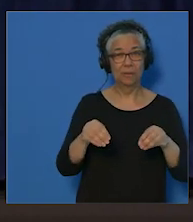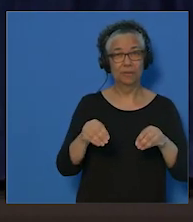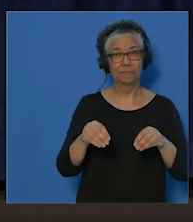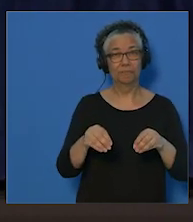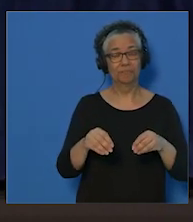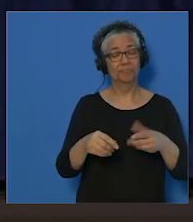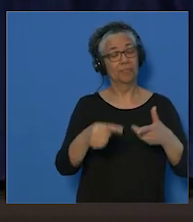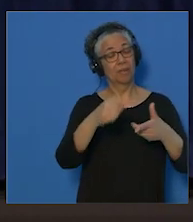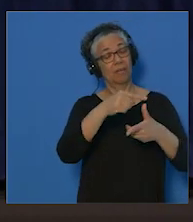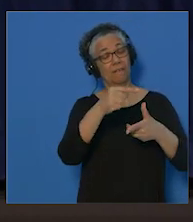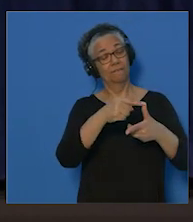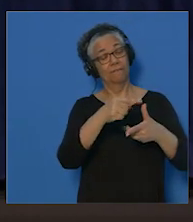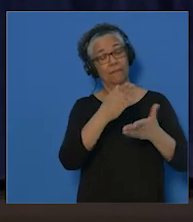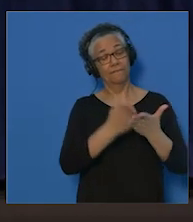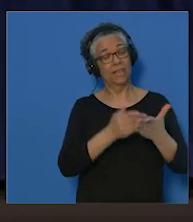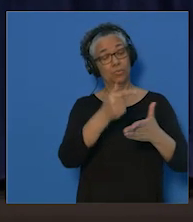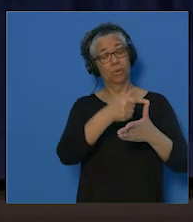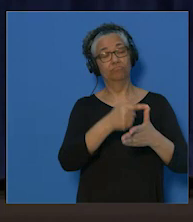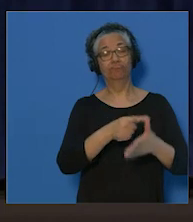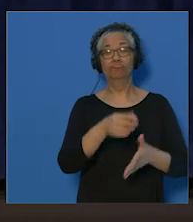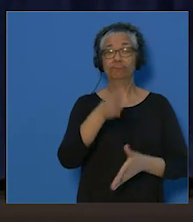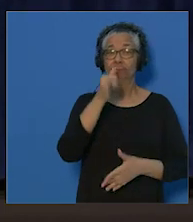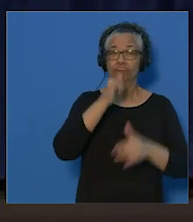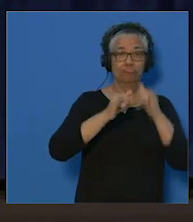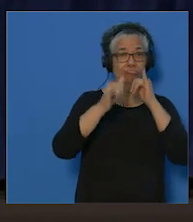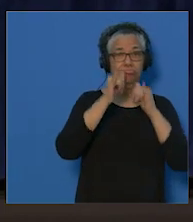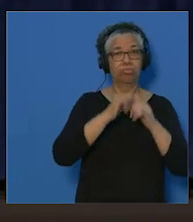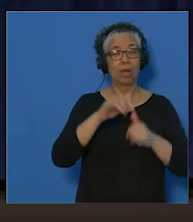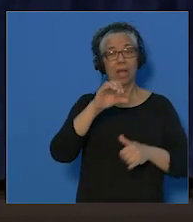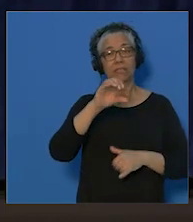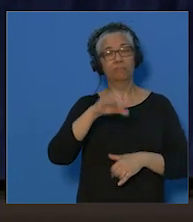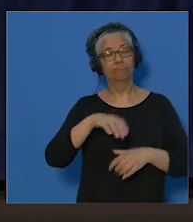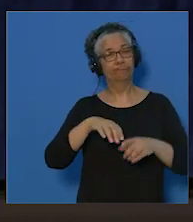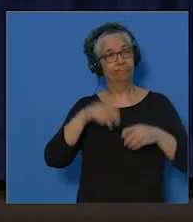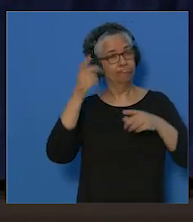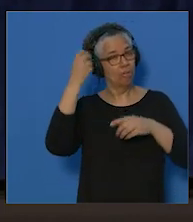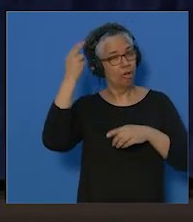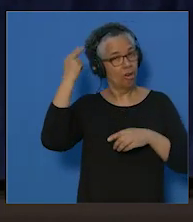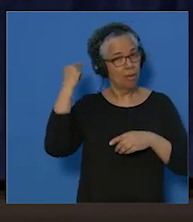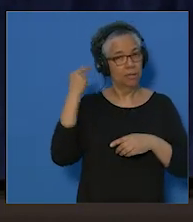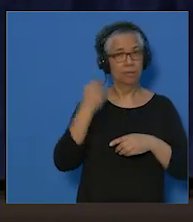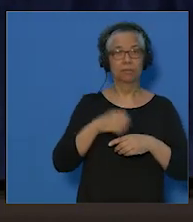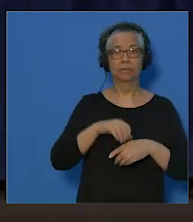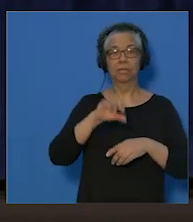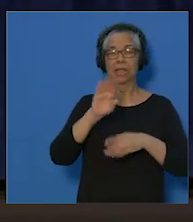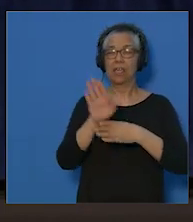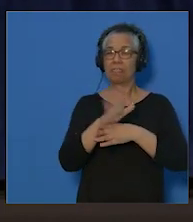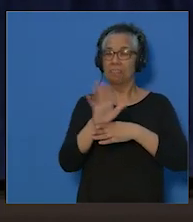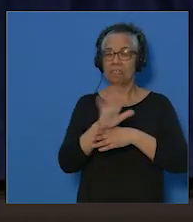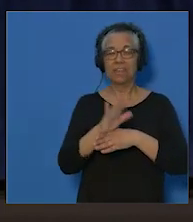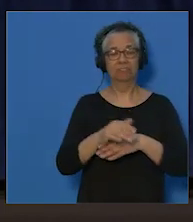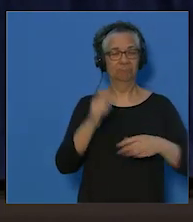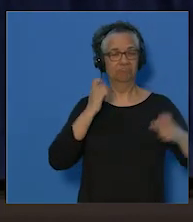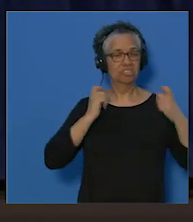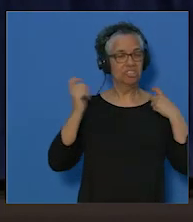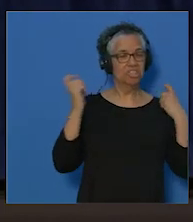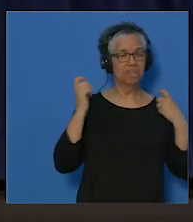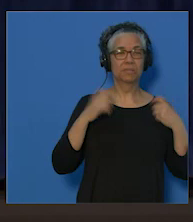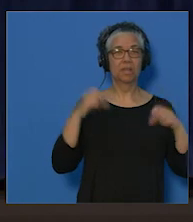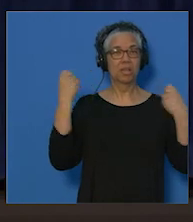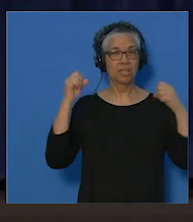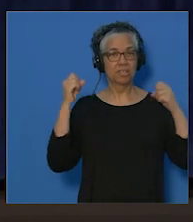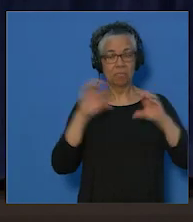phase 1, bars and clubs, beauty salons, spas, barbers, cinemas, concert halls, theaters, gyms, sports